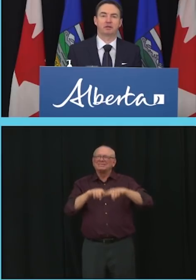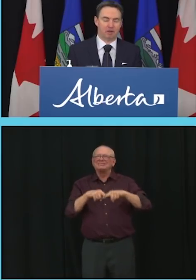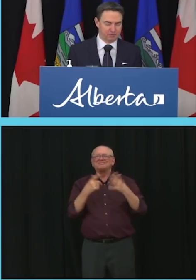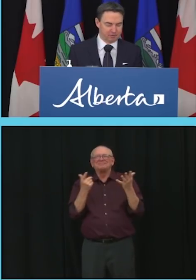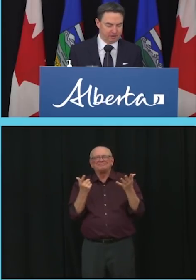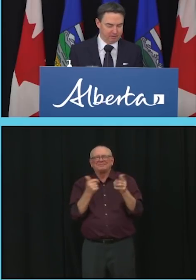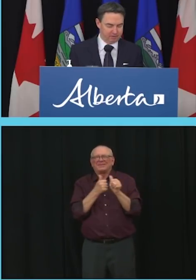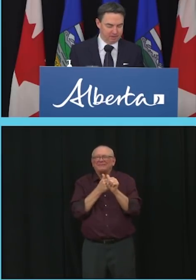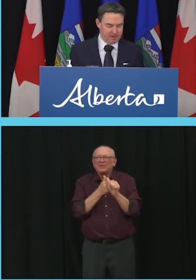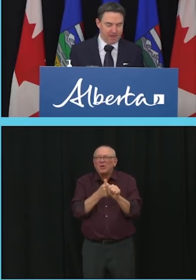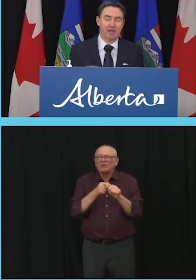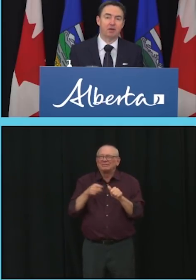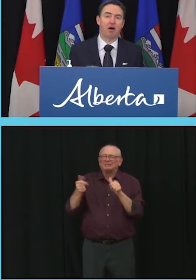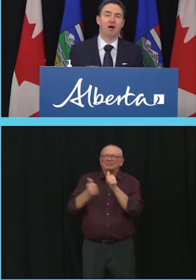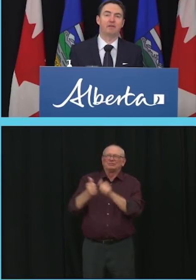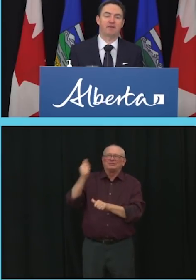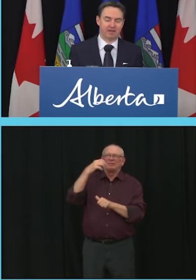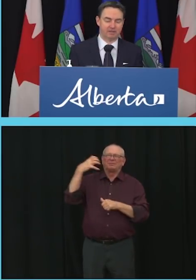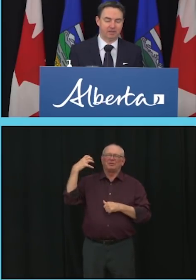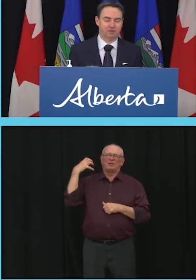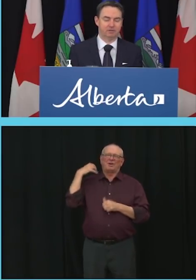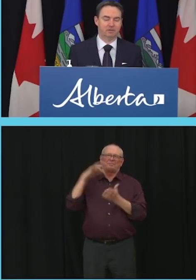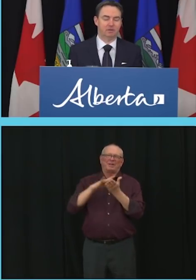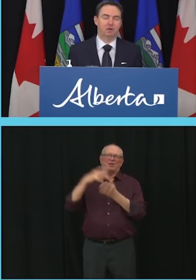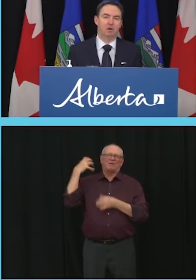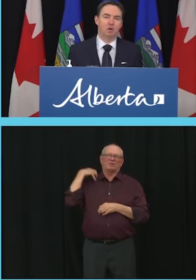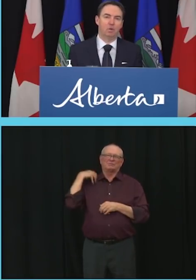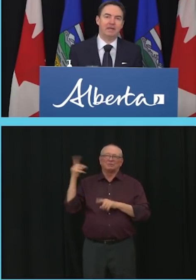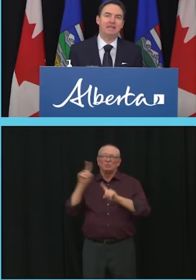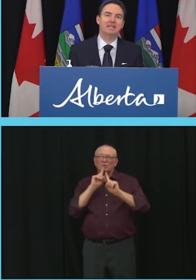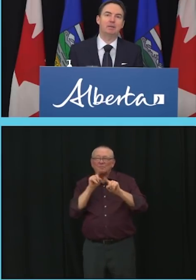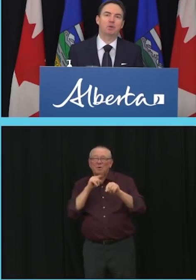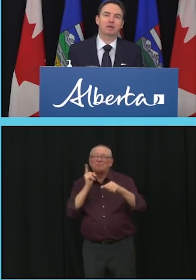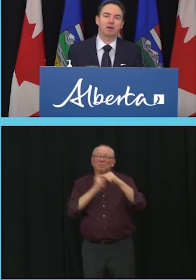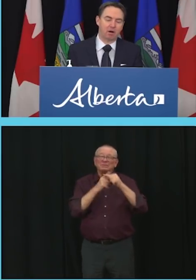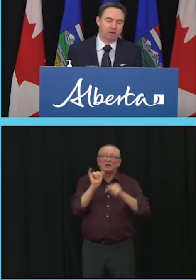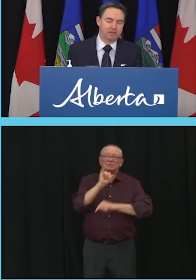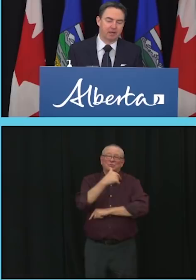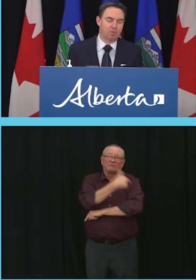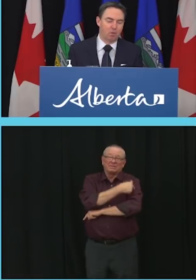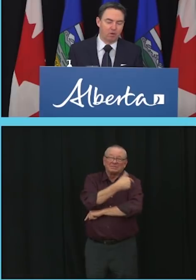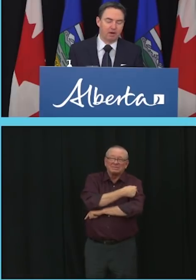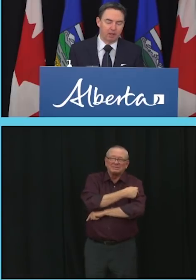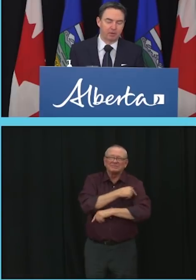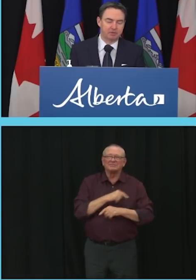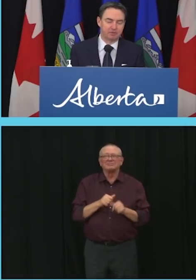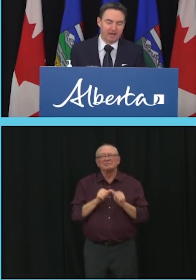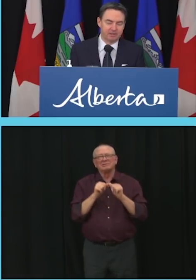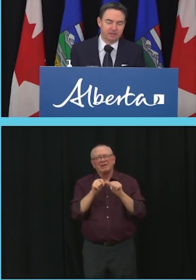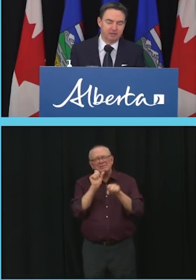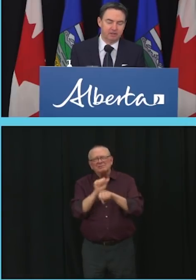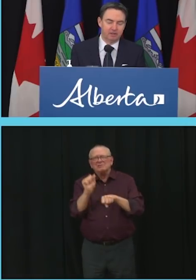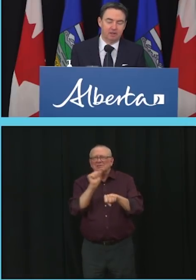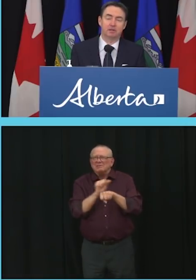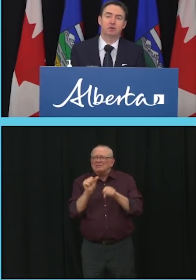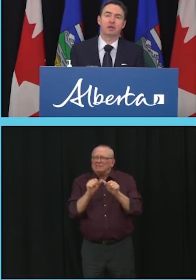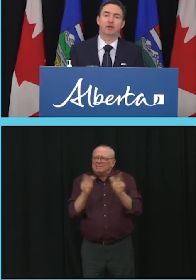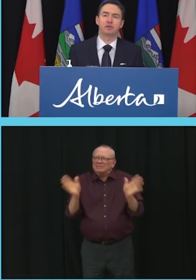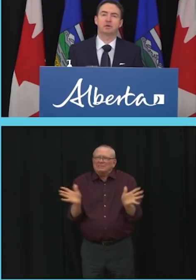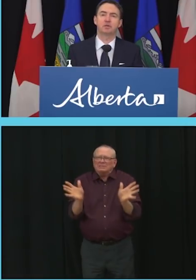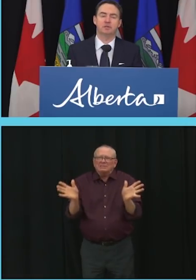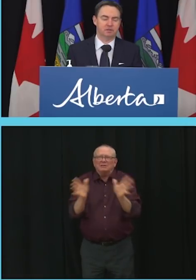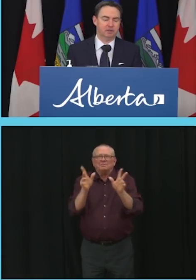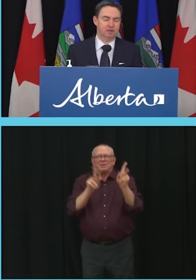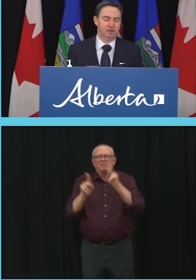Chief Medical Officer of Health and on vaccinations. We need to keep working hard to get more Albertans vaccinated, including